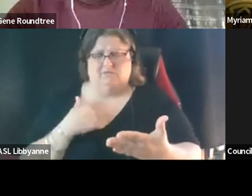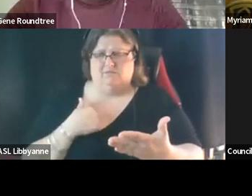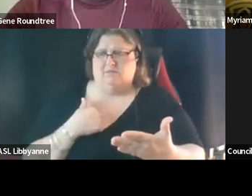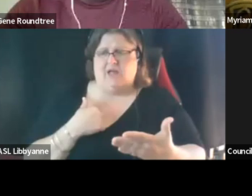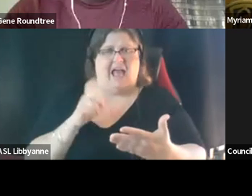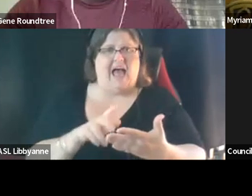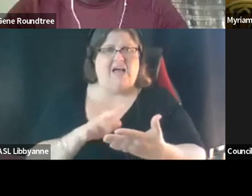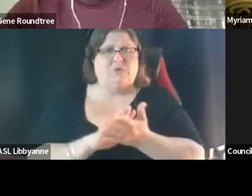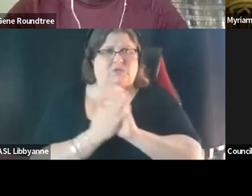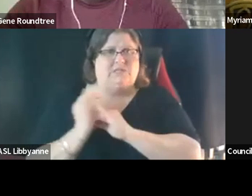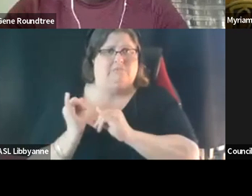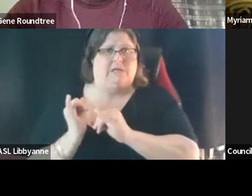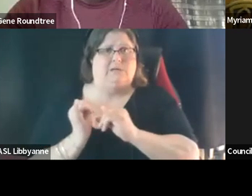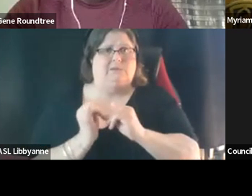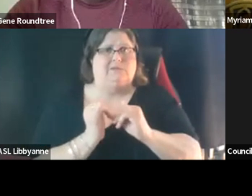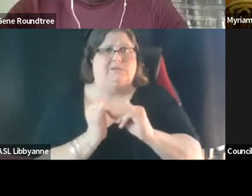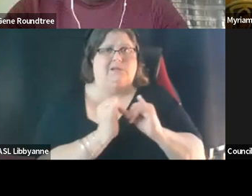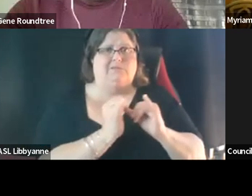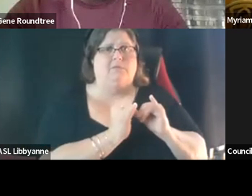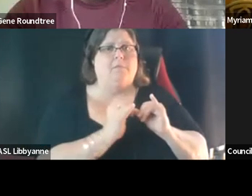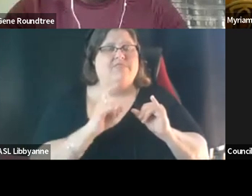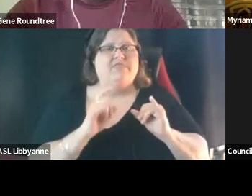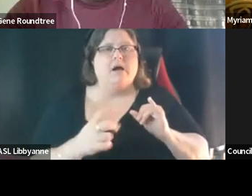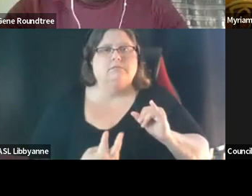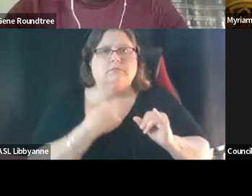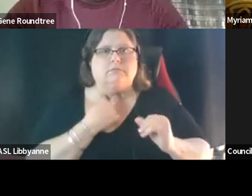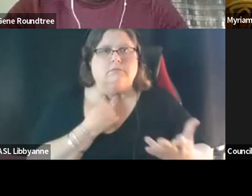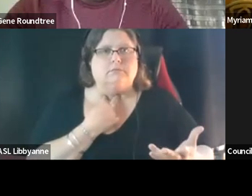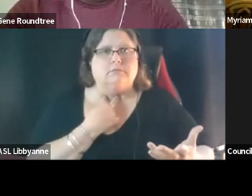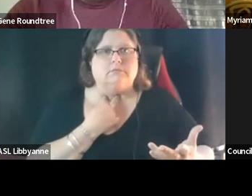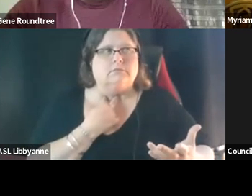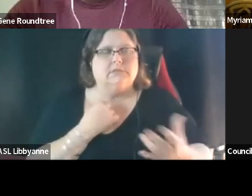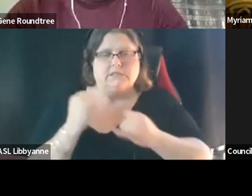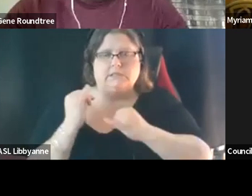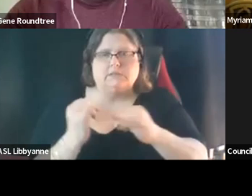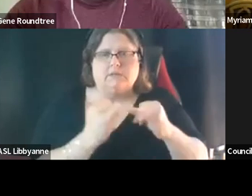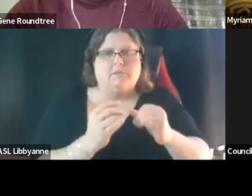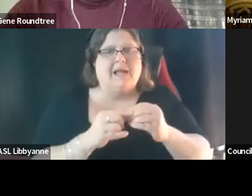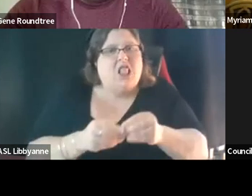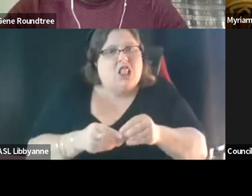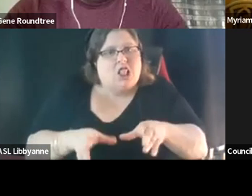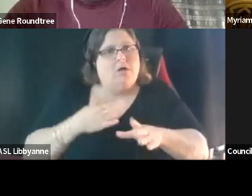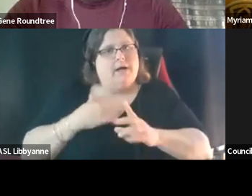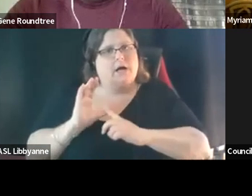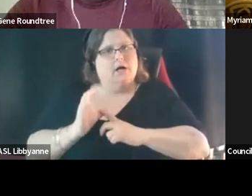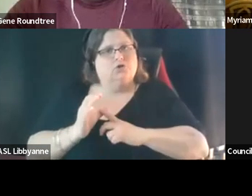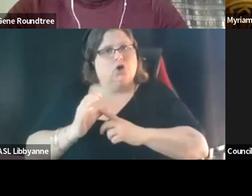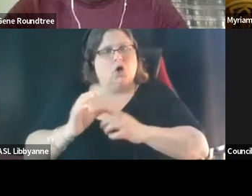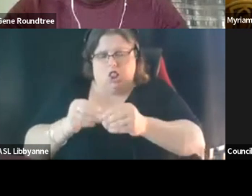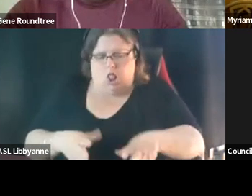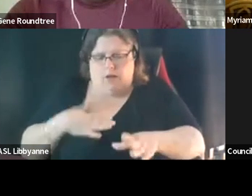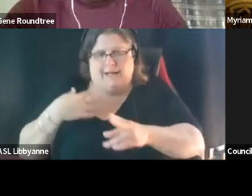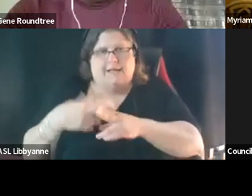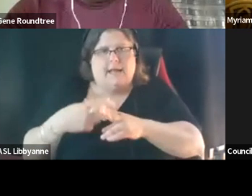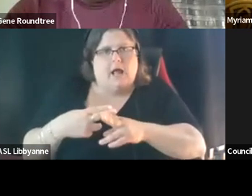assimilation. But assimilation is a trap. Assimilation means loss. Loss of our names,